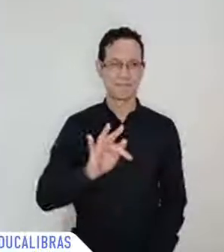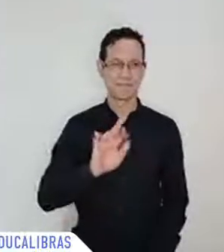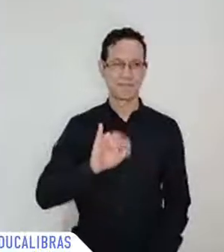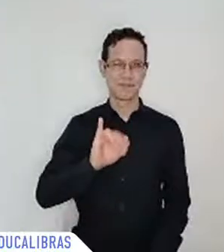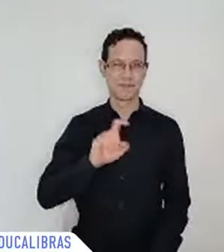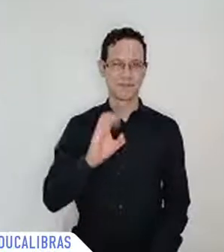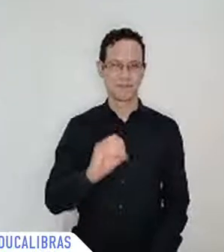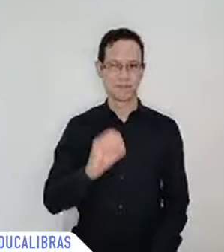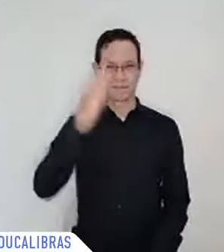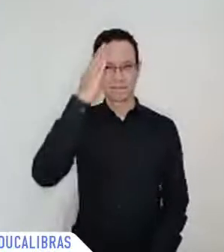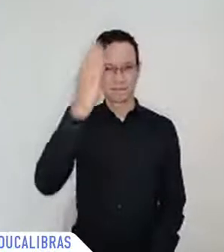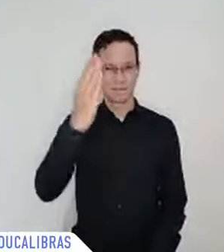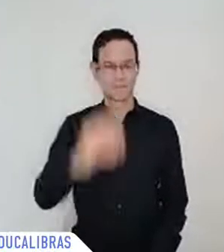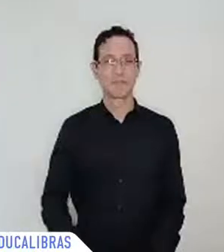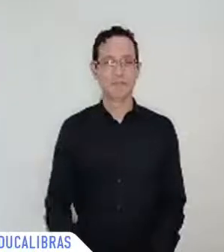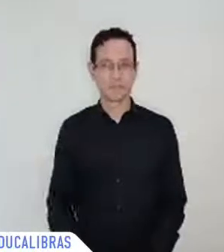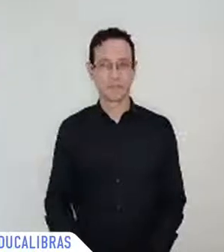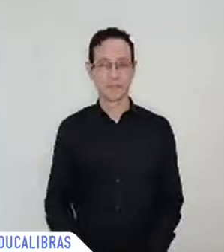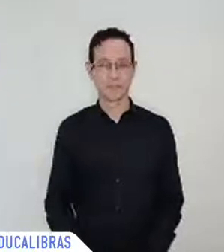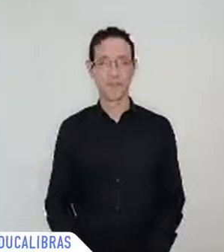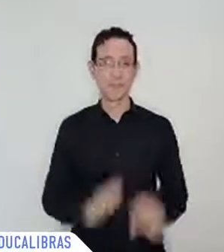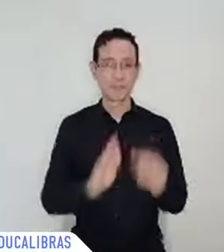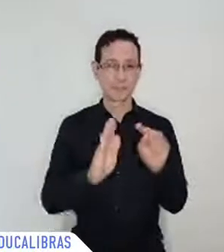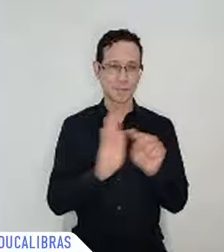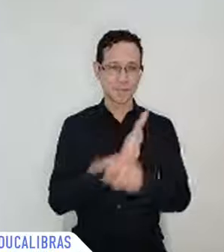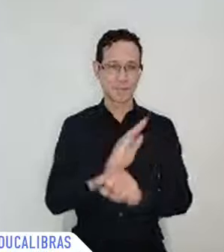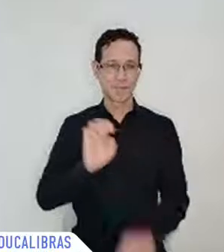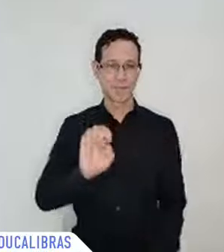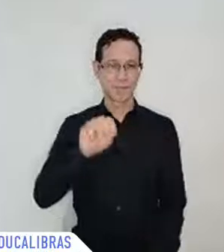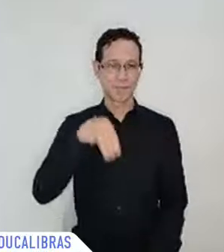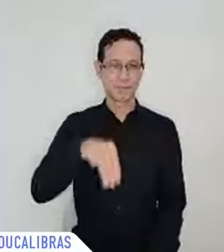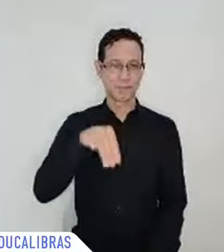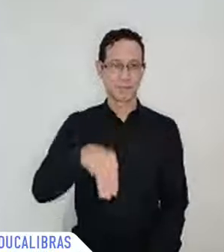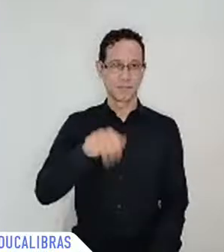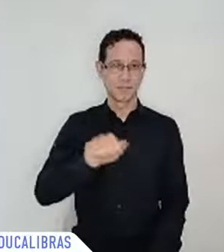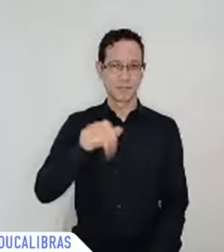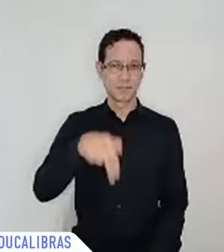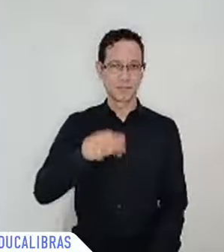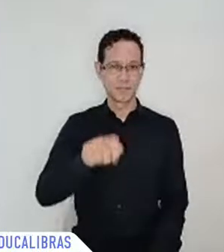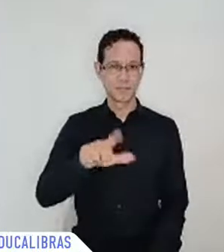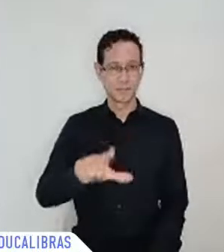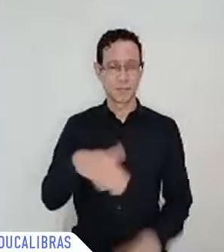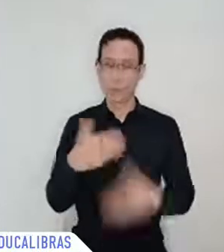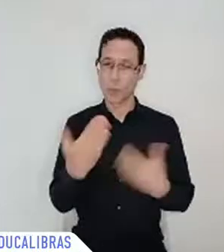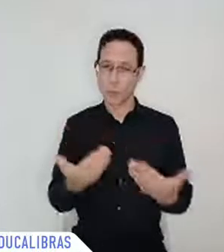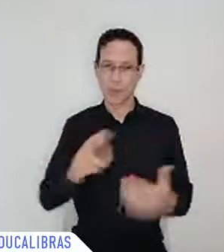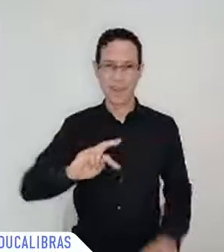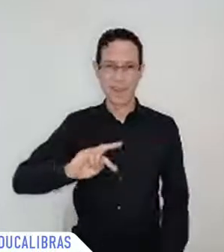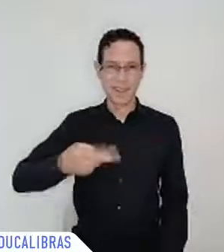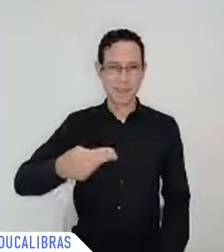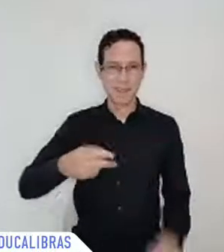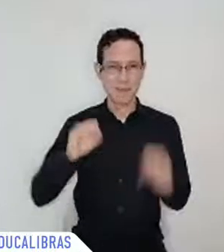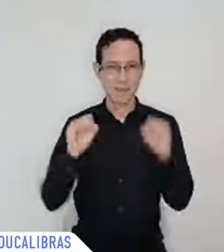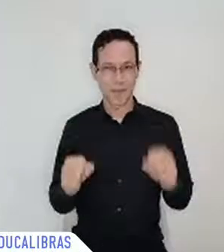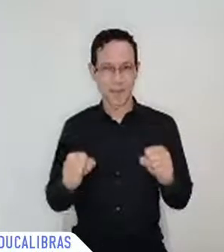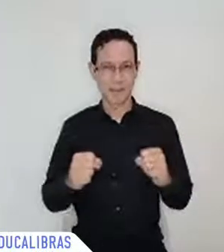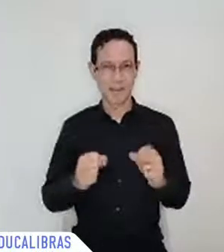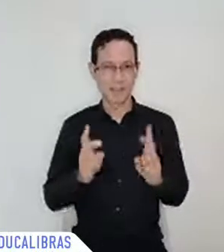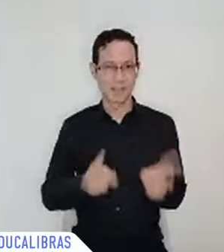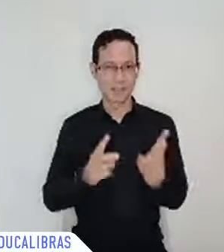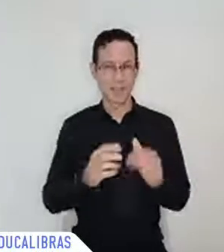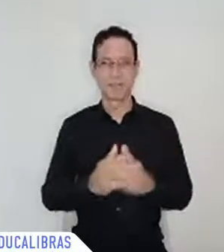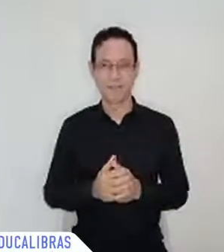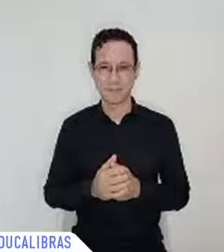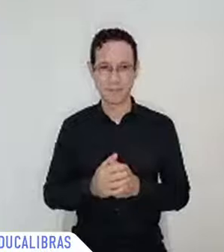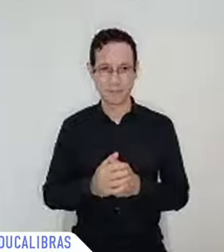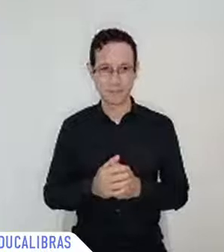that. Thank you very much. That's perfect, Freixo. I want to ask a question to Emmanuel,